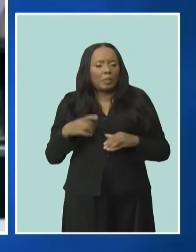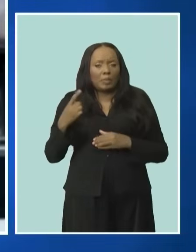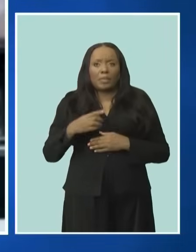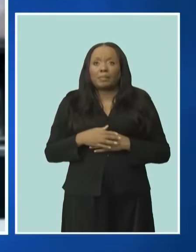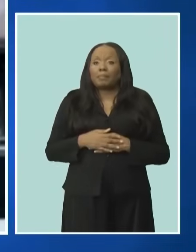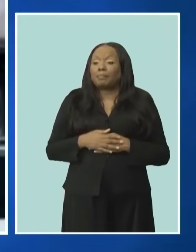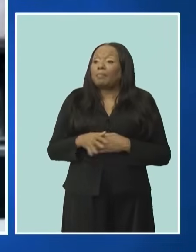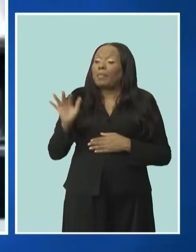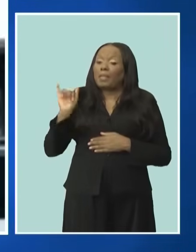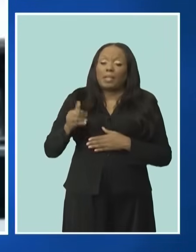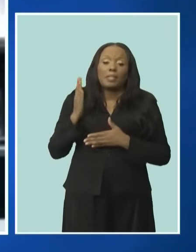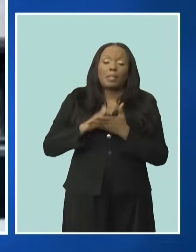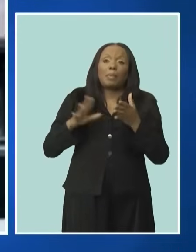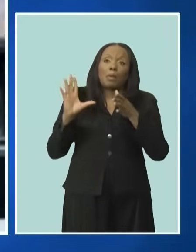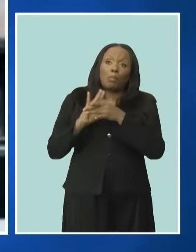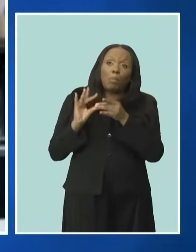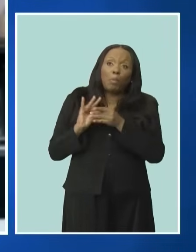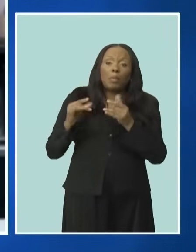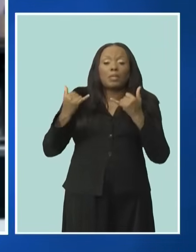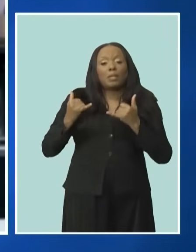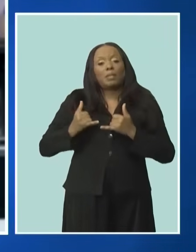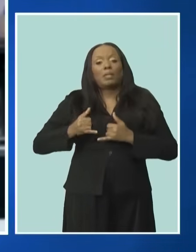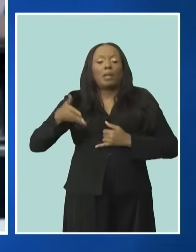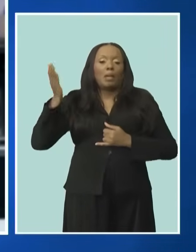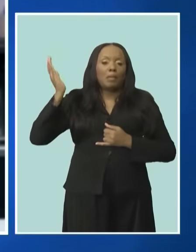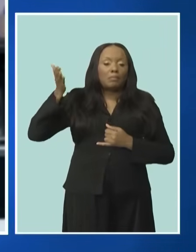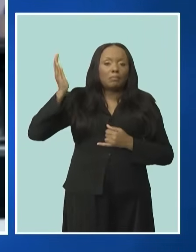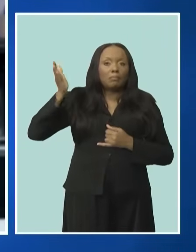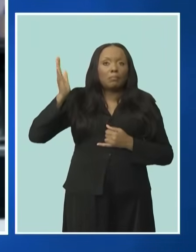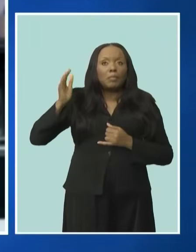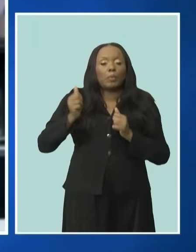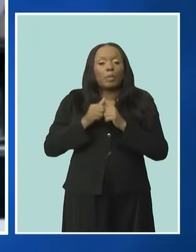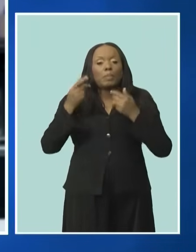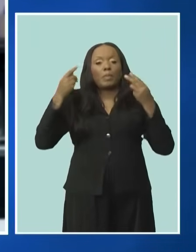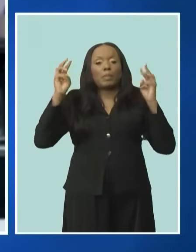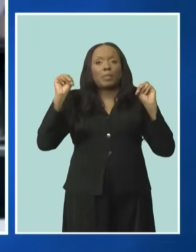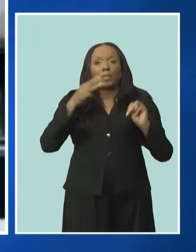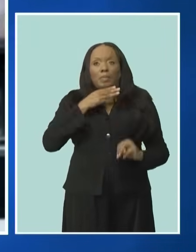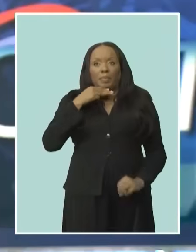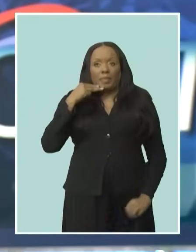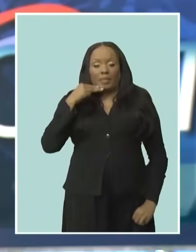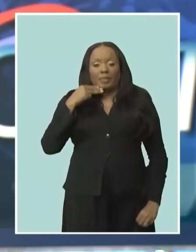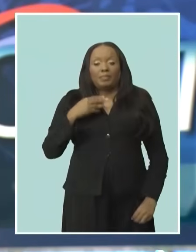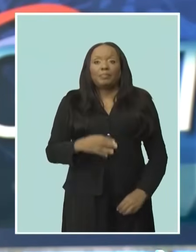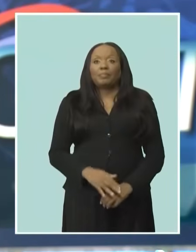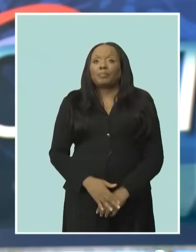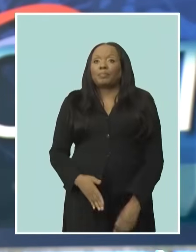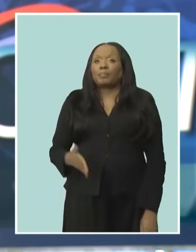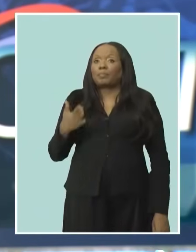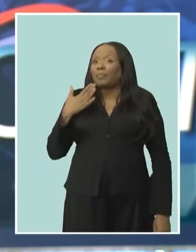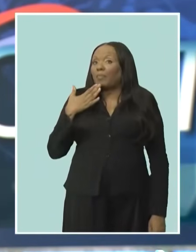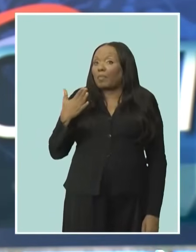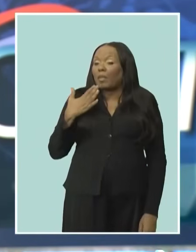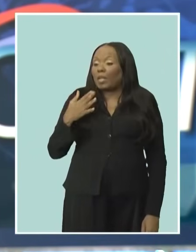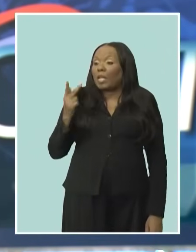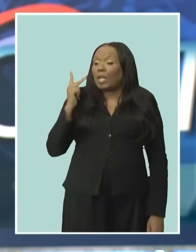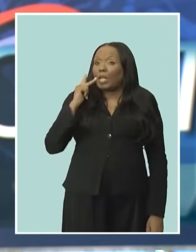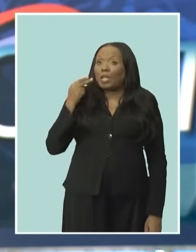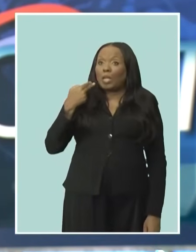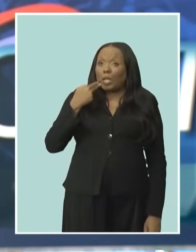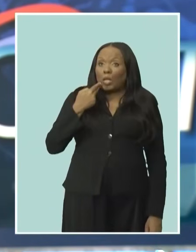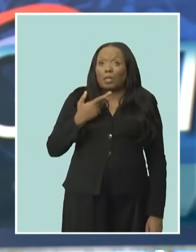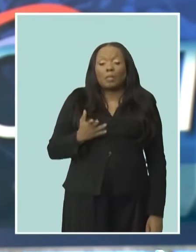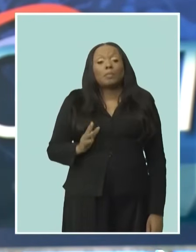Tisha, those are some of the major announcements coming out of today's press conference with Prime Minister Motley. Hey, thank you so much, Crystal.